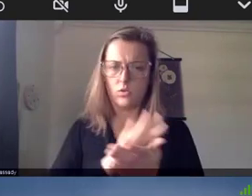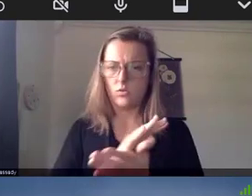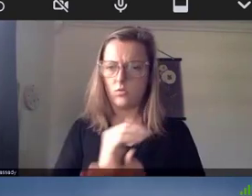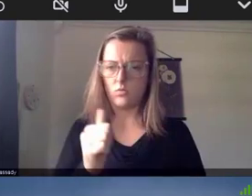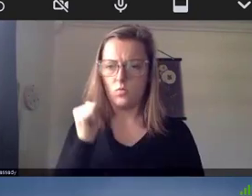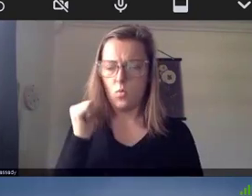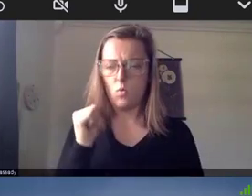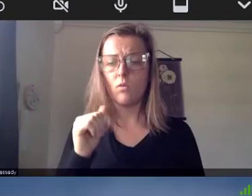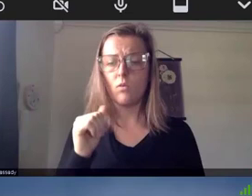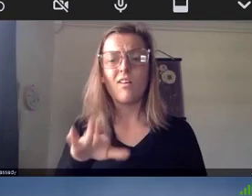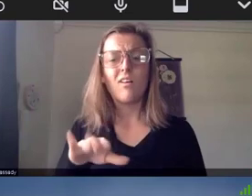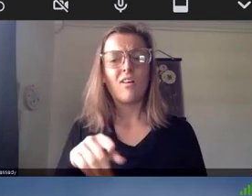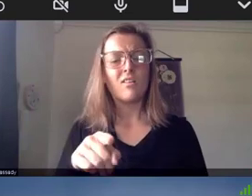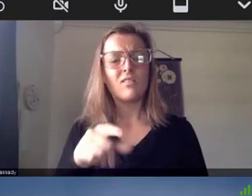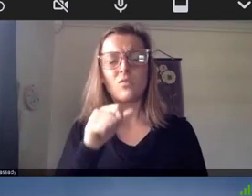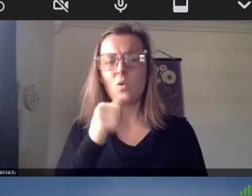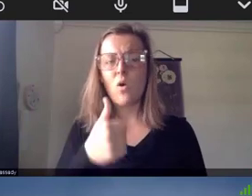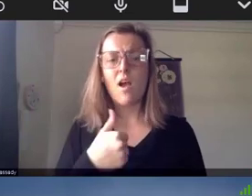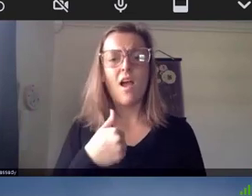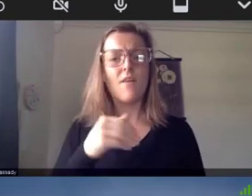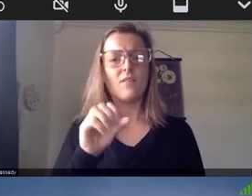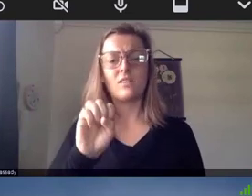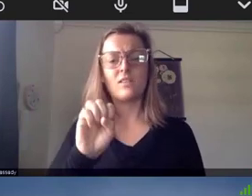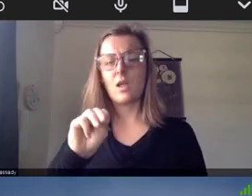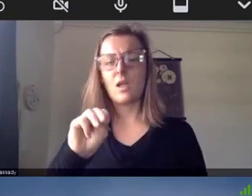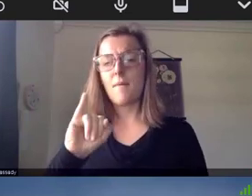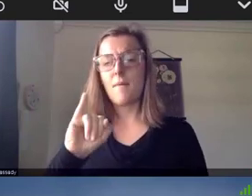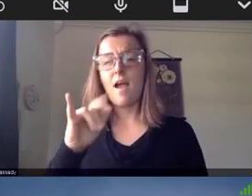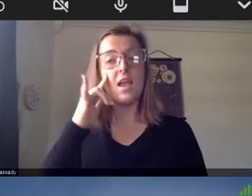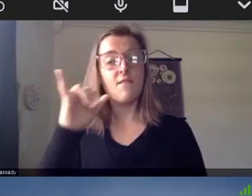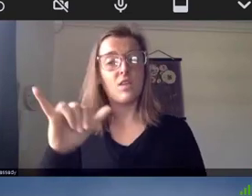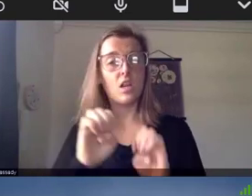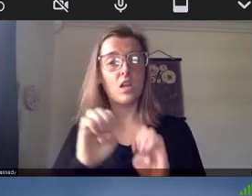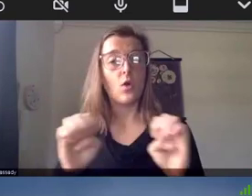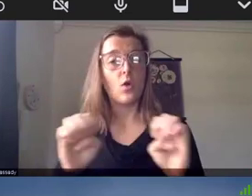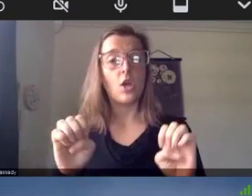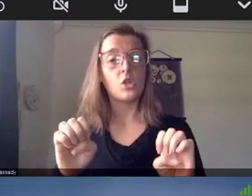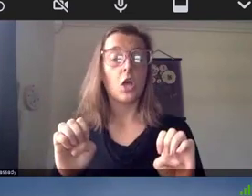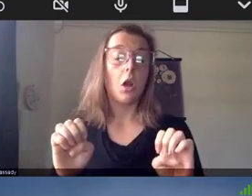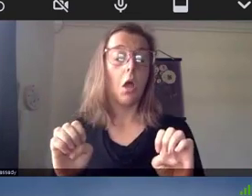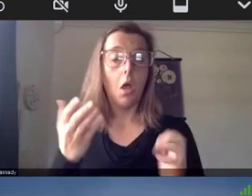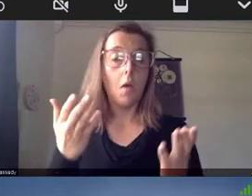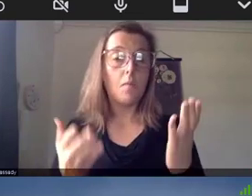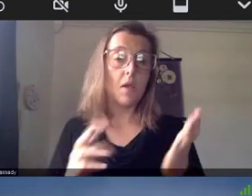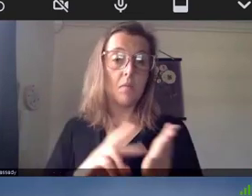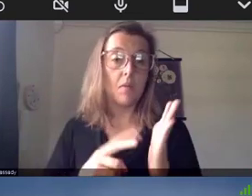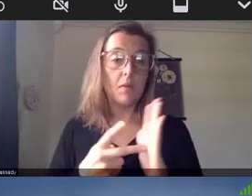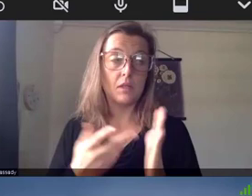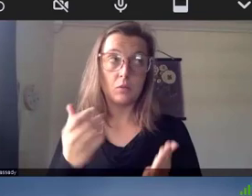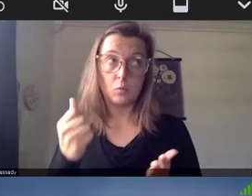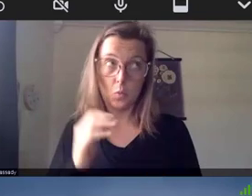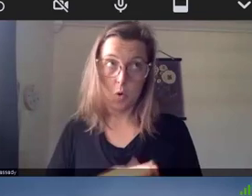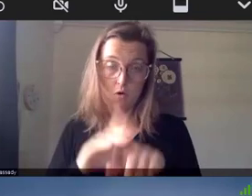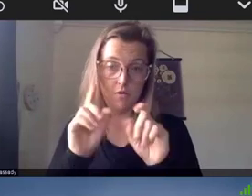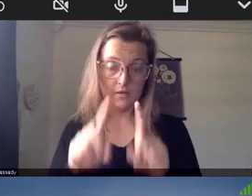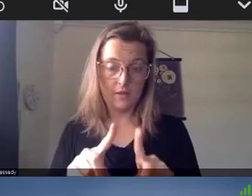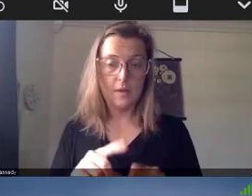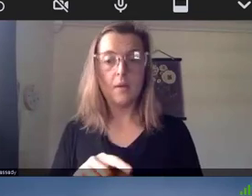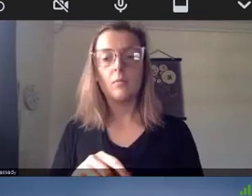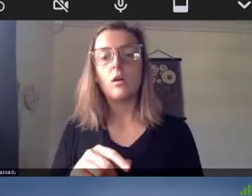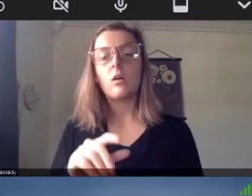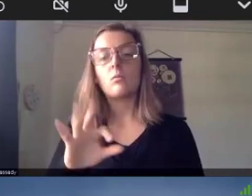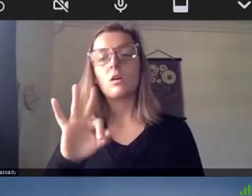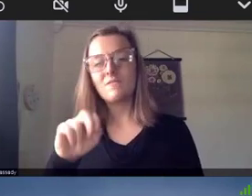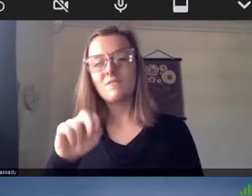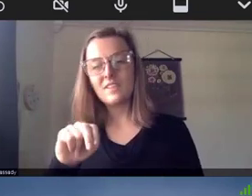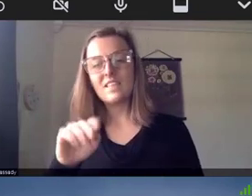you something about what's on the exam. Fin efficiency, again, fin efficiency and fin effectiveness are probably definitions you